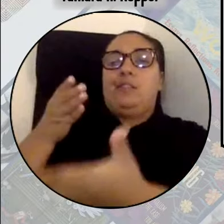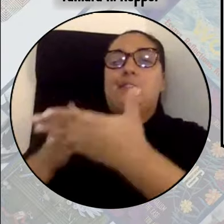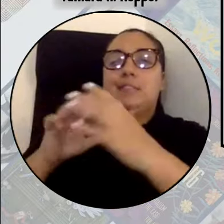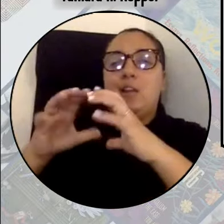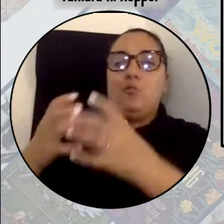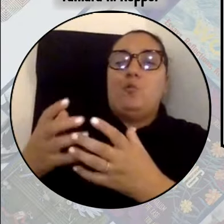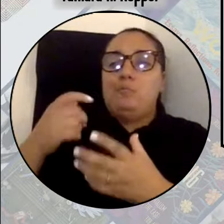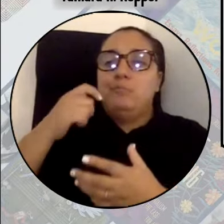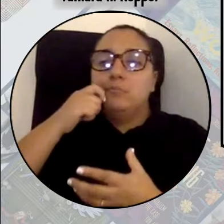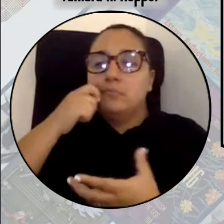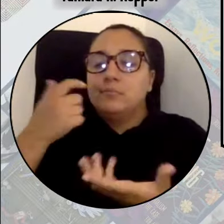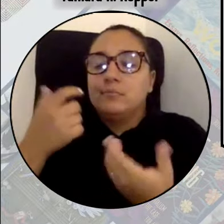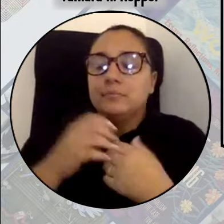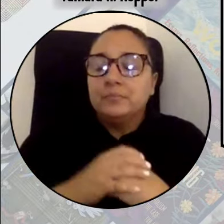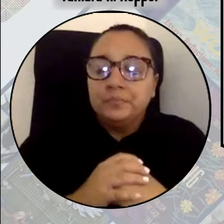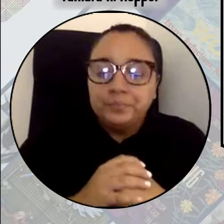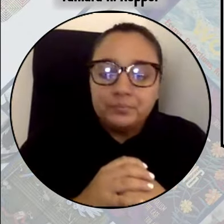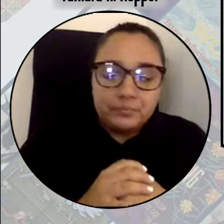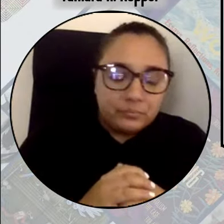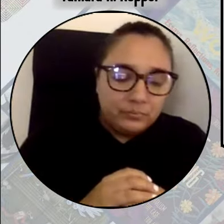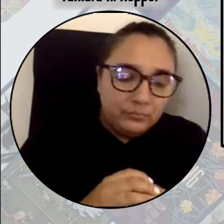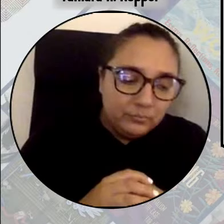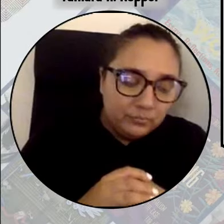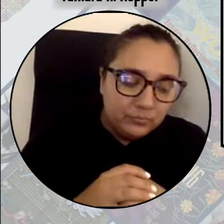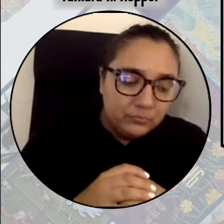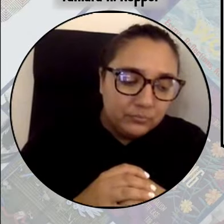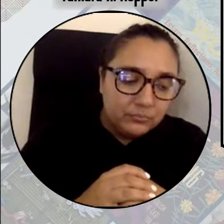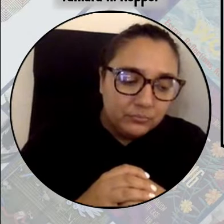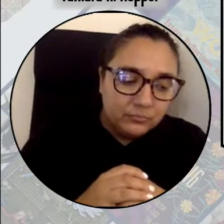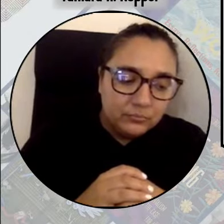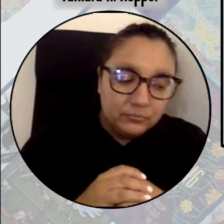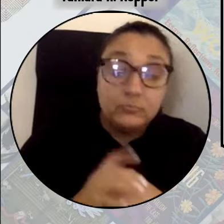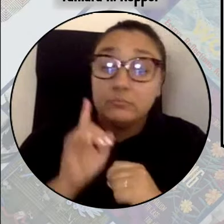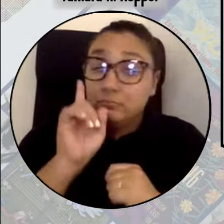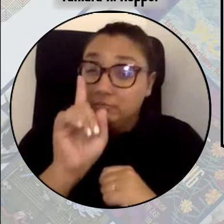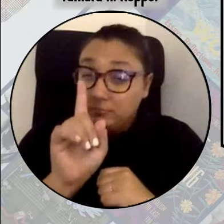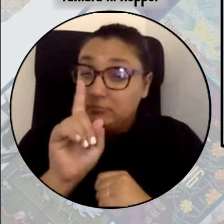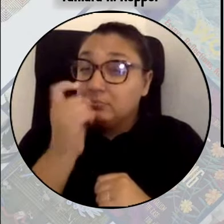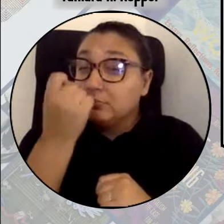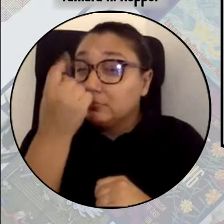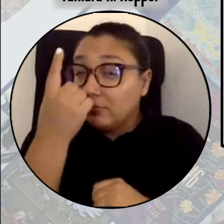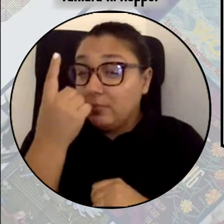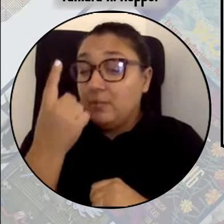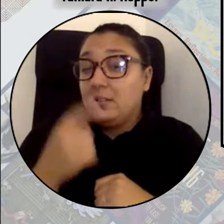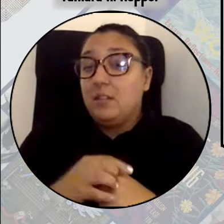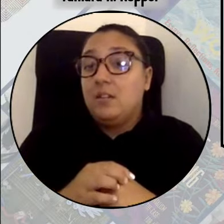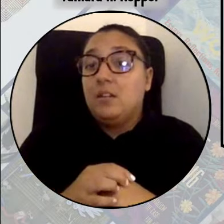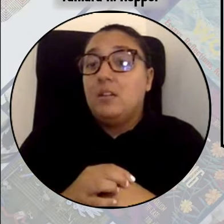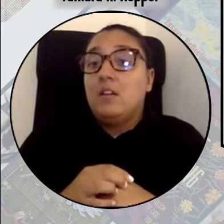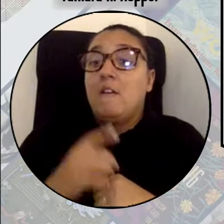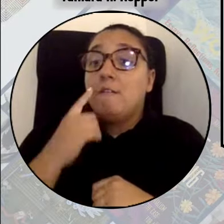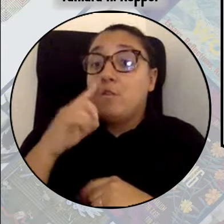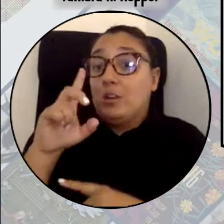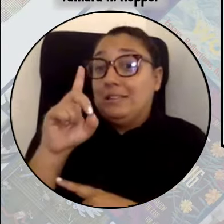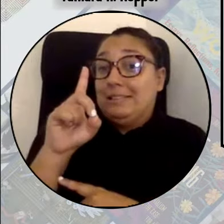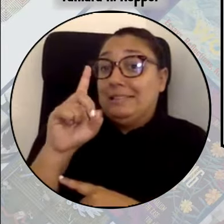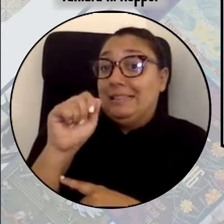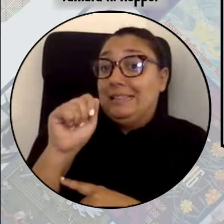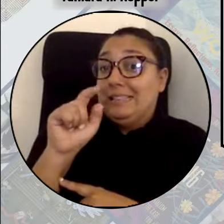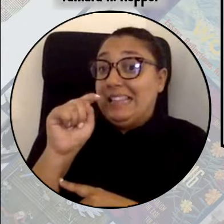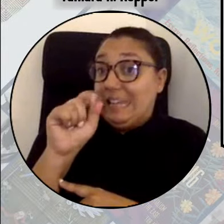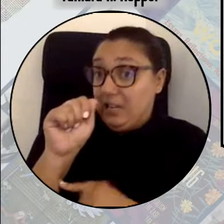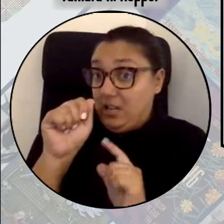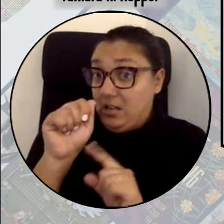US racial born minorities, right? But from a technical standpoint and in terms of the data, right? This is